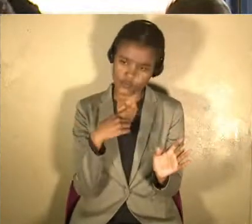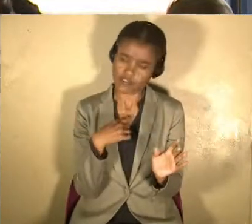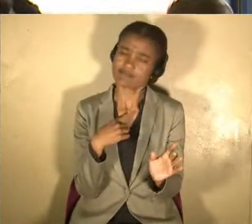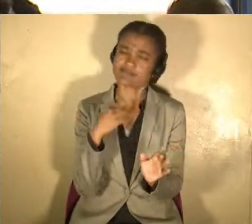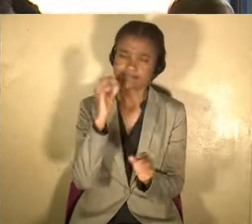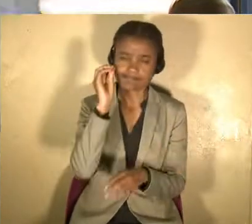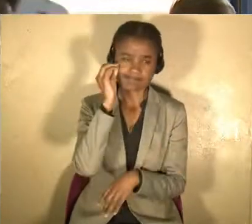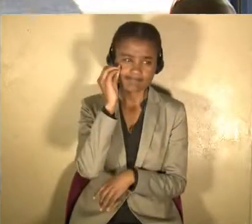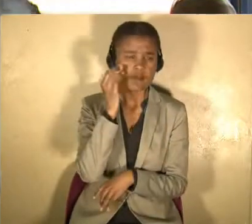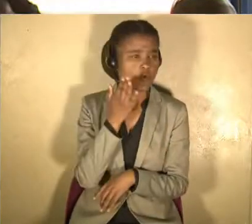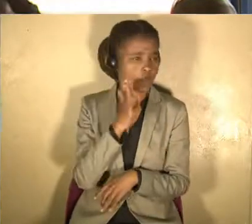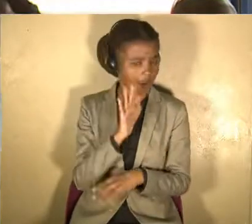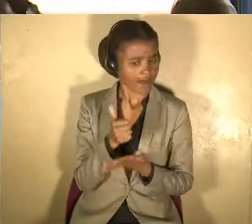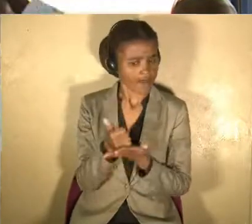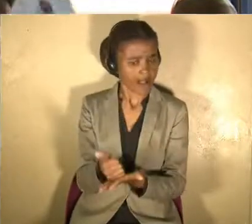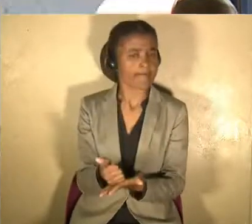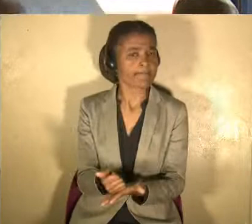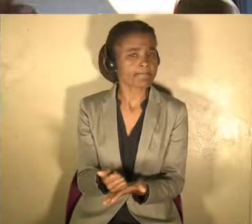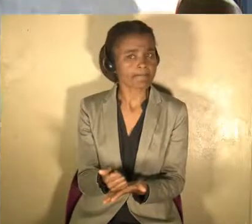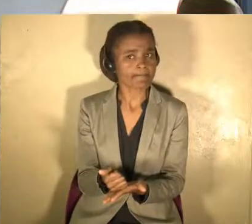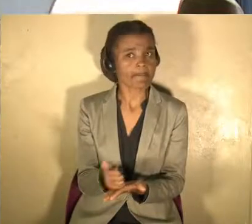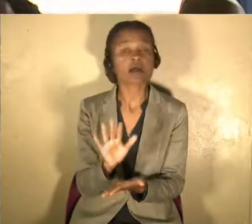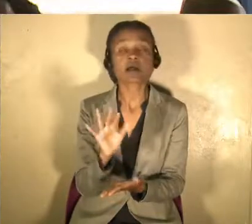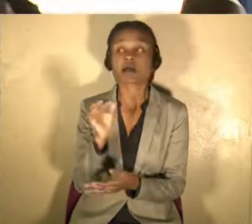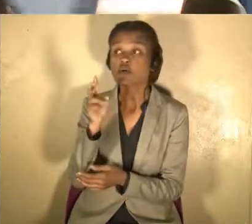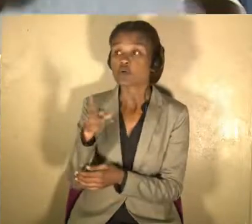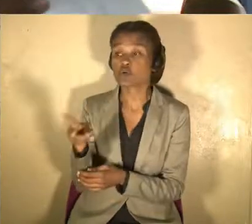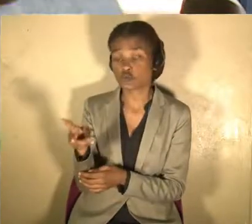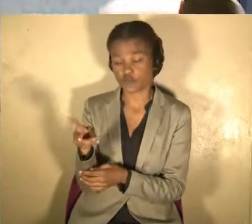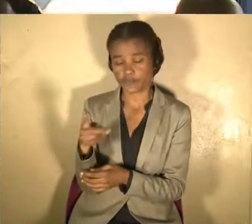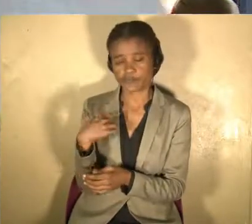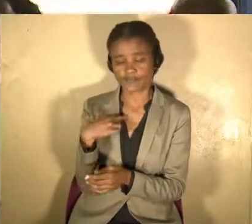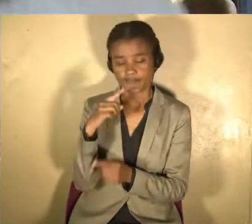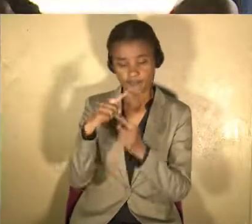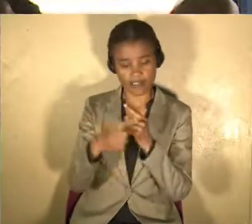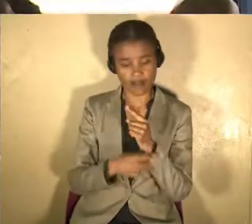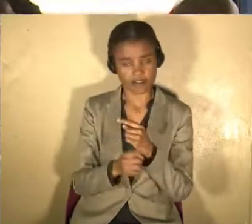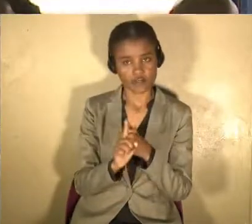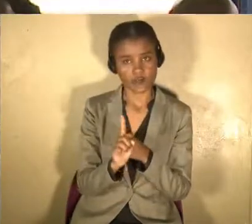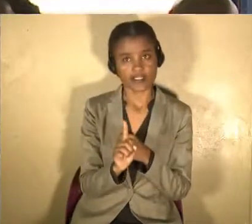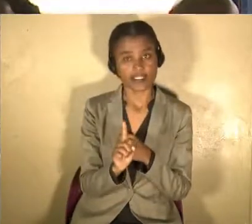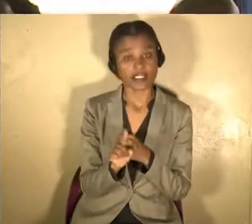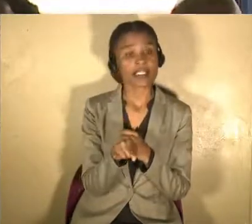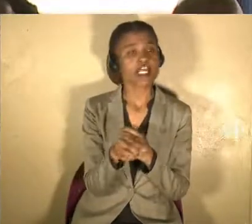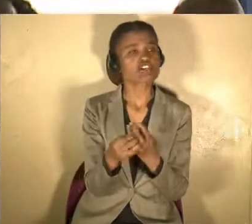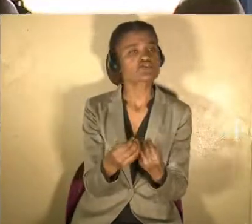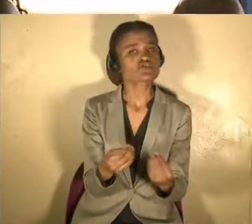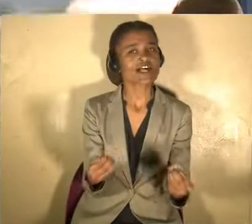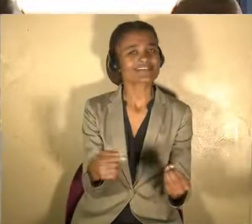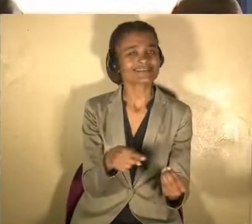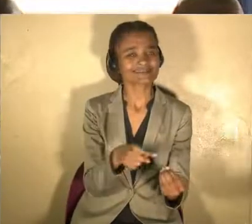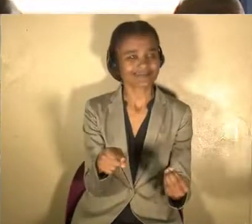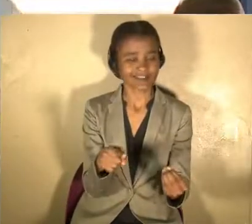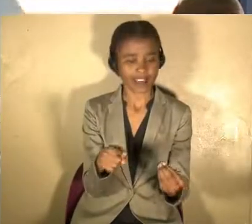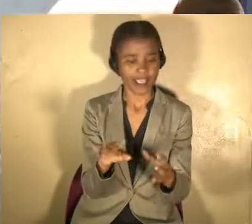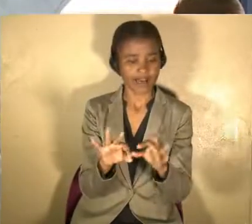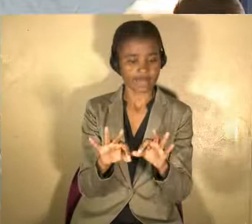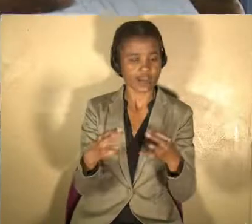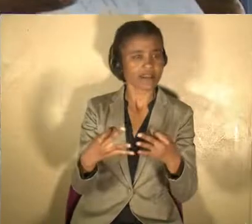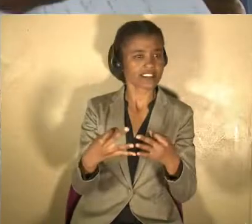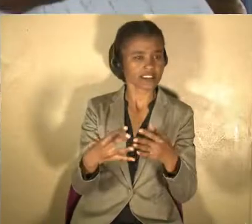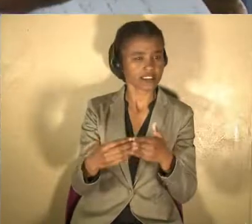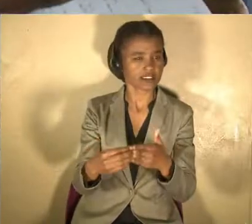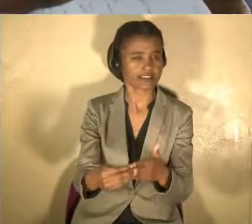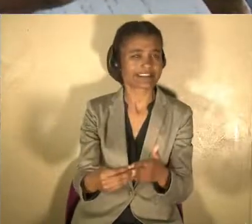assist. And also the last one, Chairperson, the last one, issue the child-helded families. Where did they fall